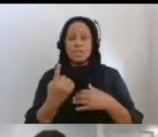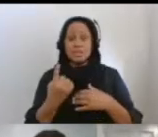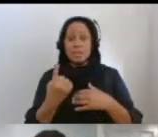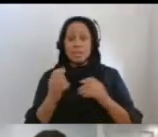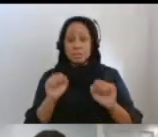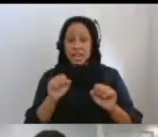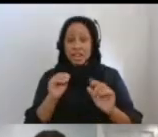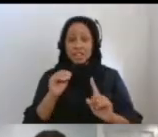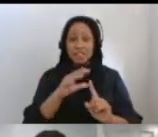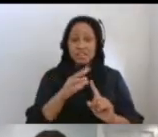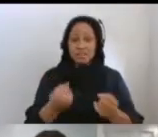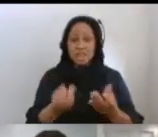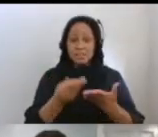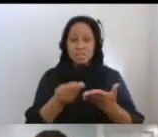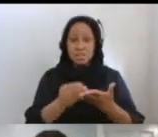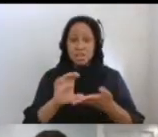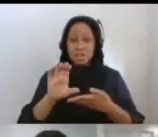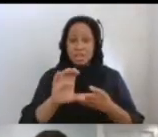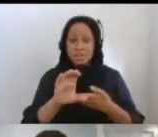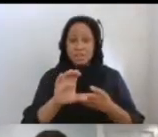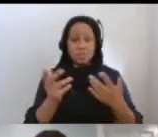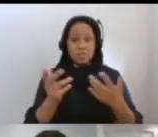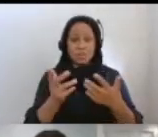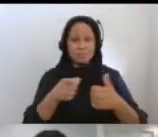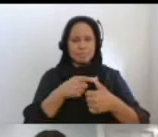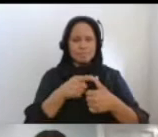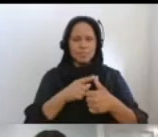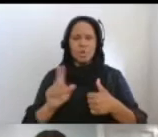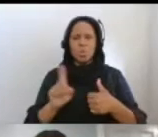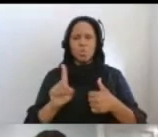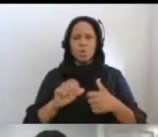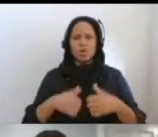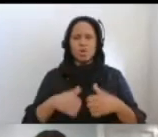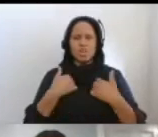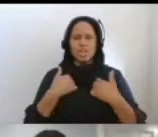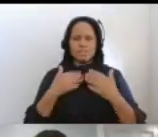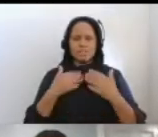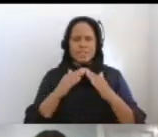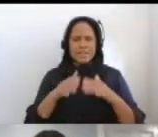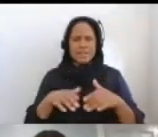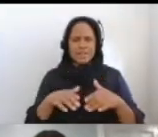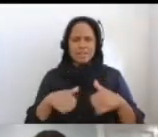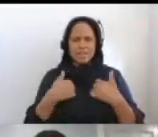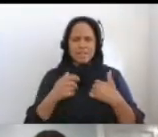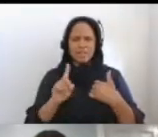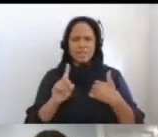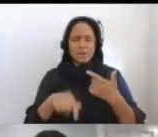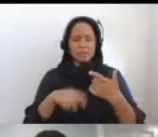allotted is where you live, how old you are. Because if you are, for